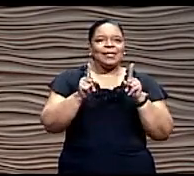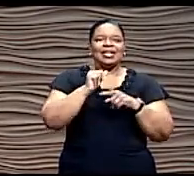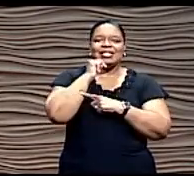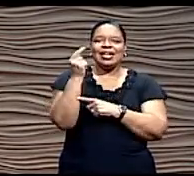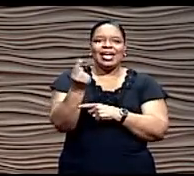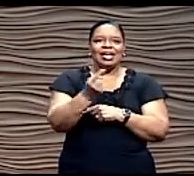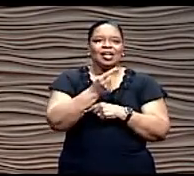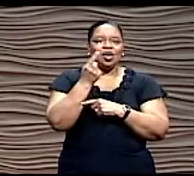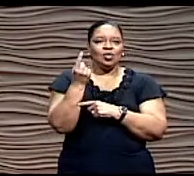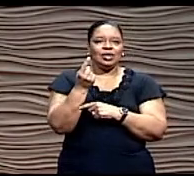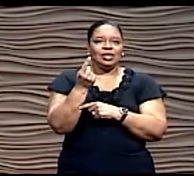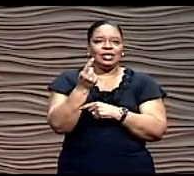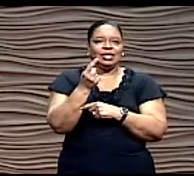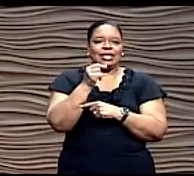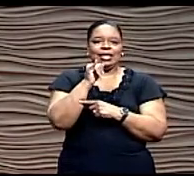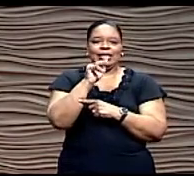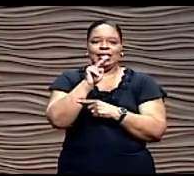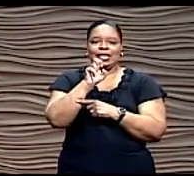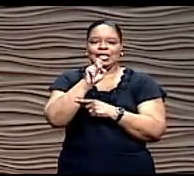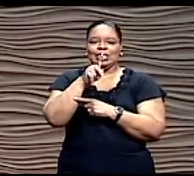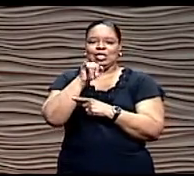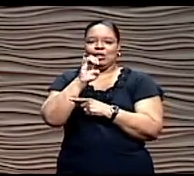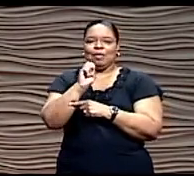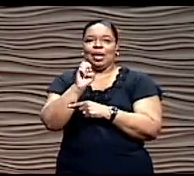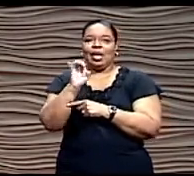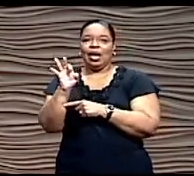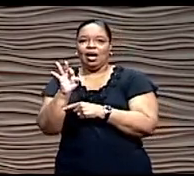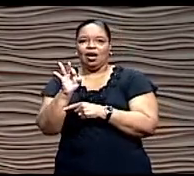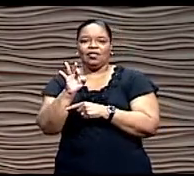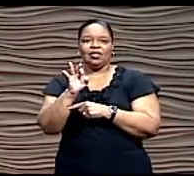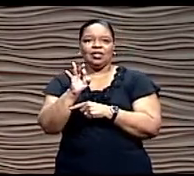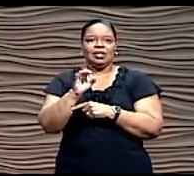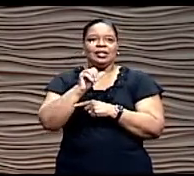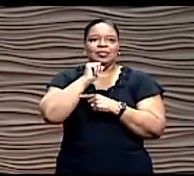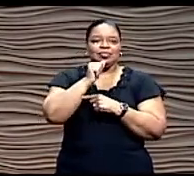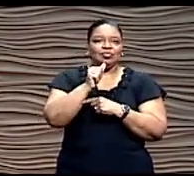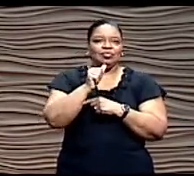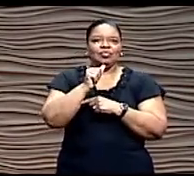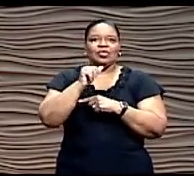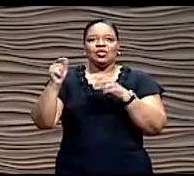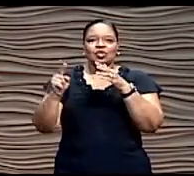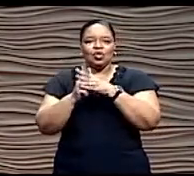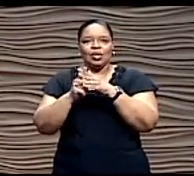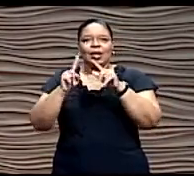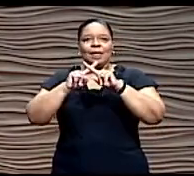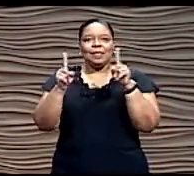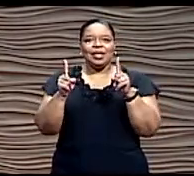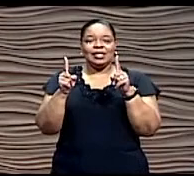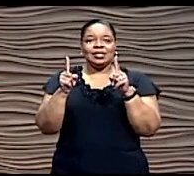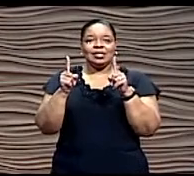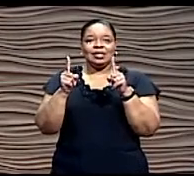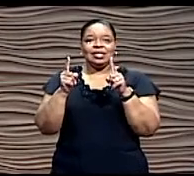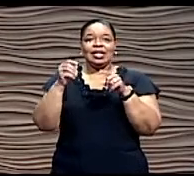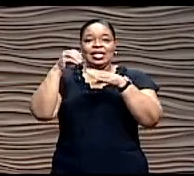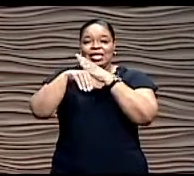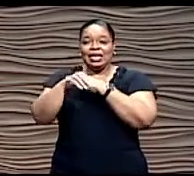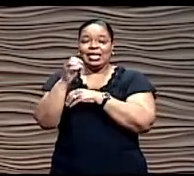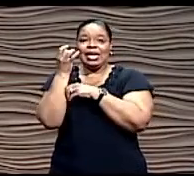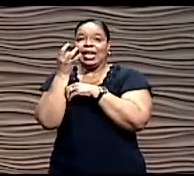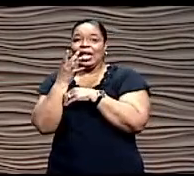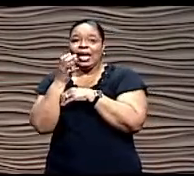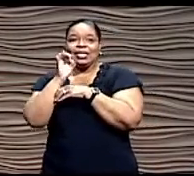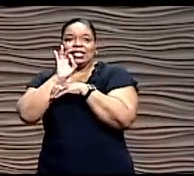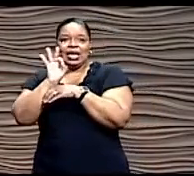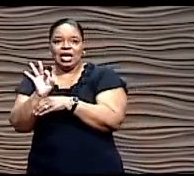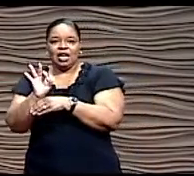in spite of being in a place that he was not accustomed to, but in light of a change of all